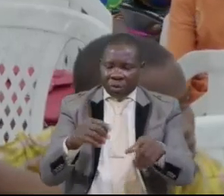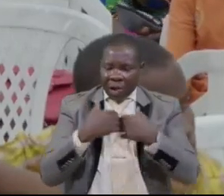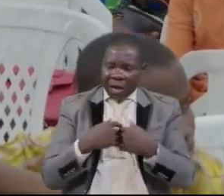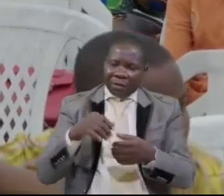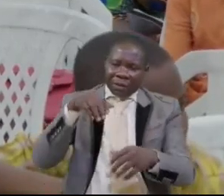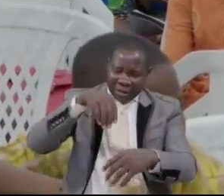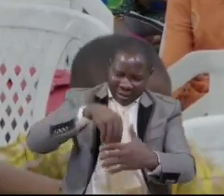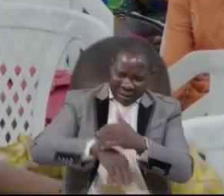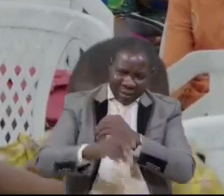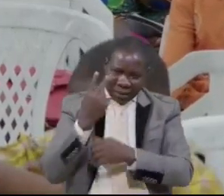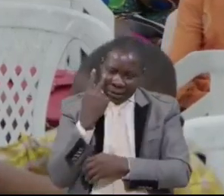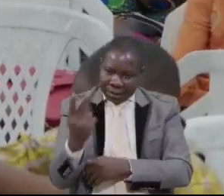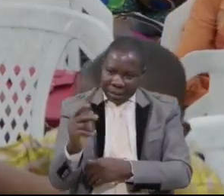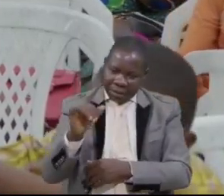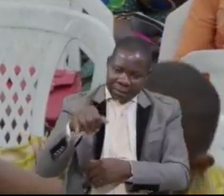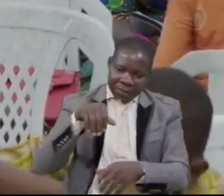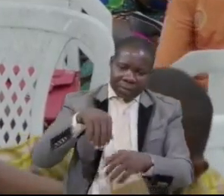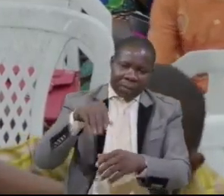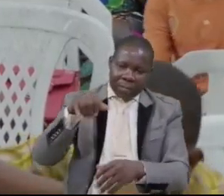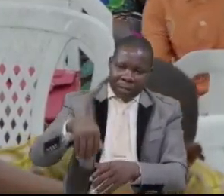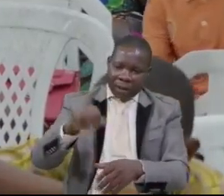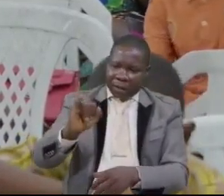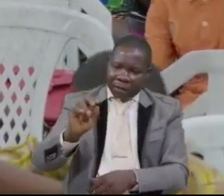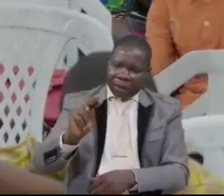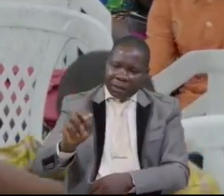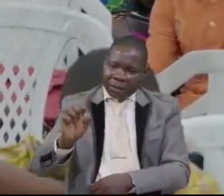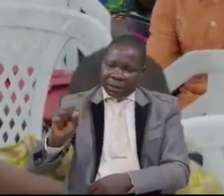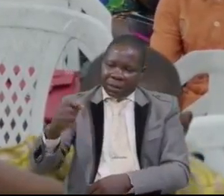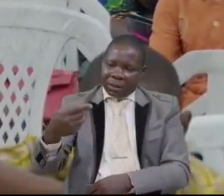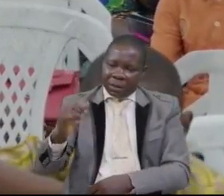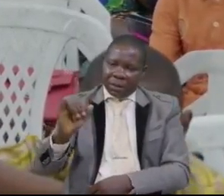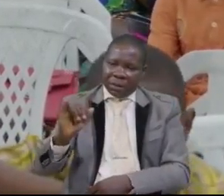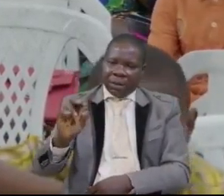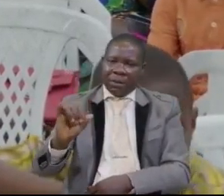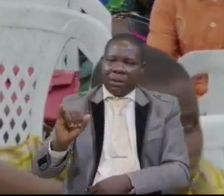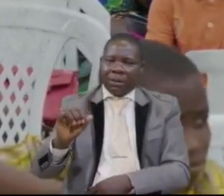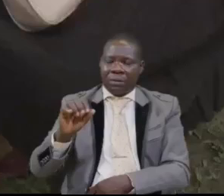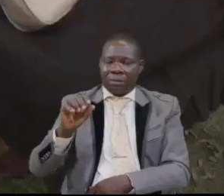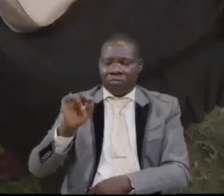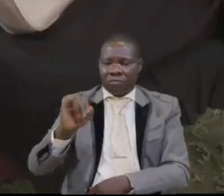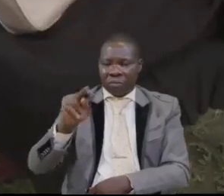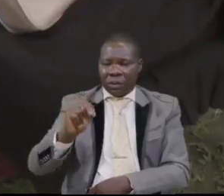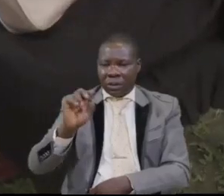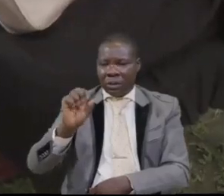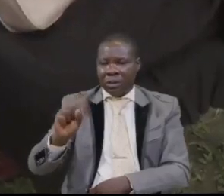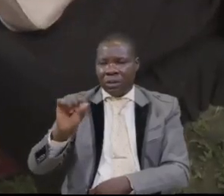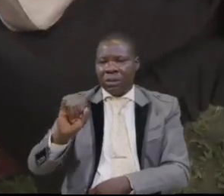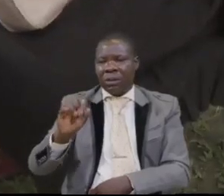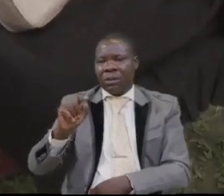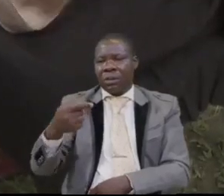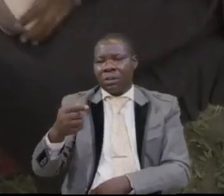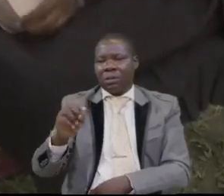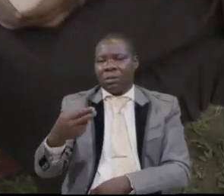the clouds L you know a man like that a woman like that having eyesight having insight into every